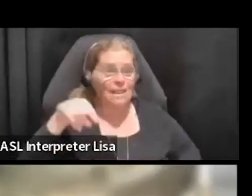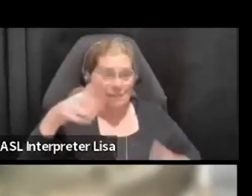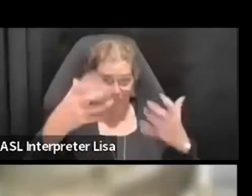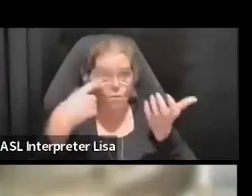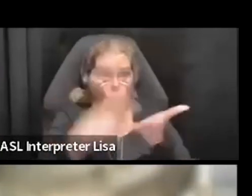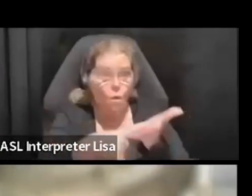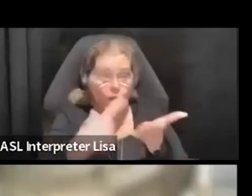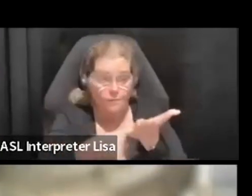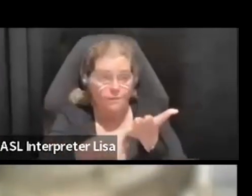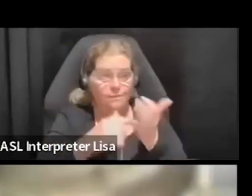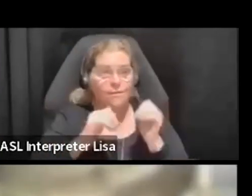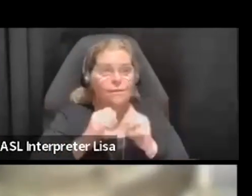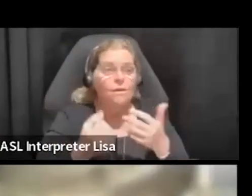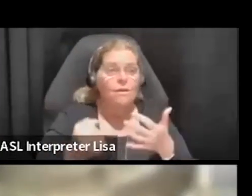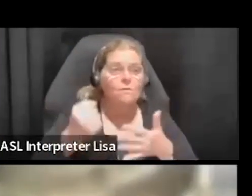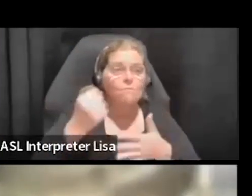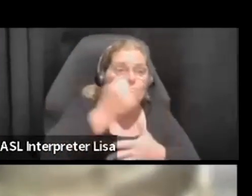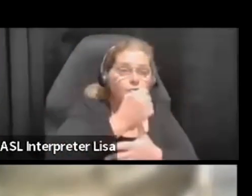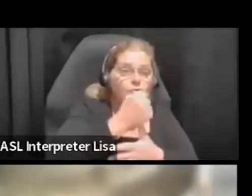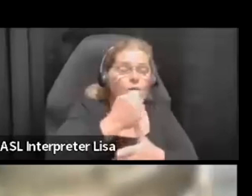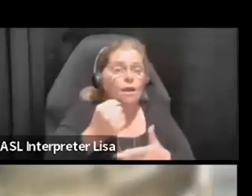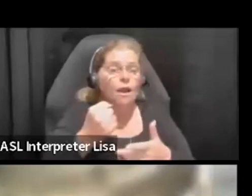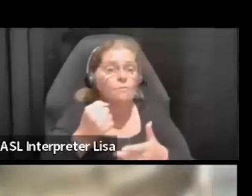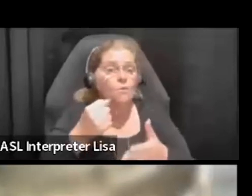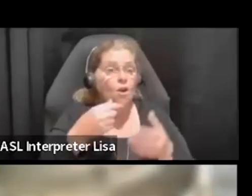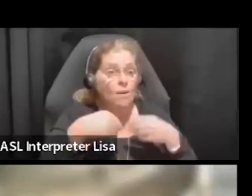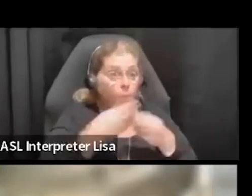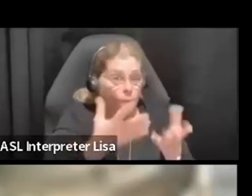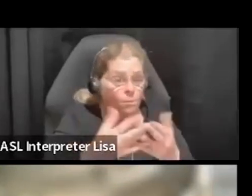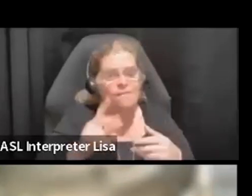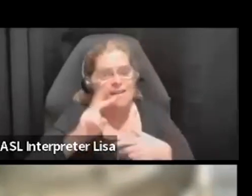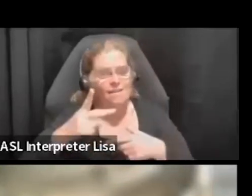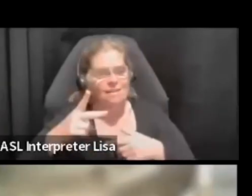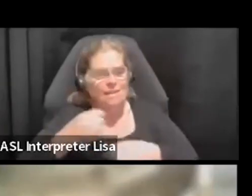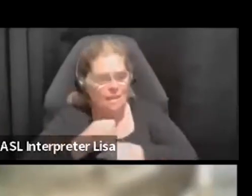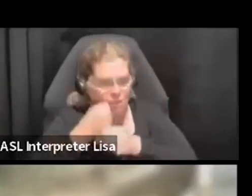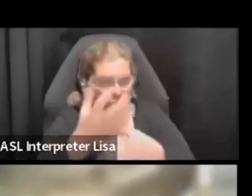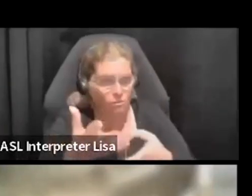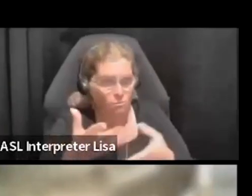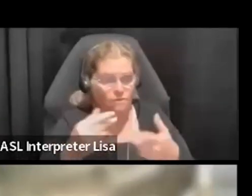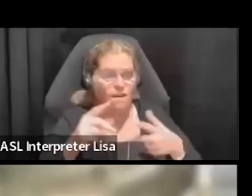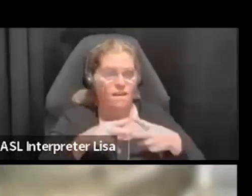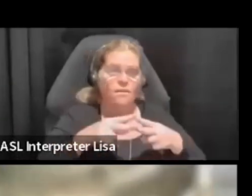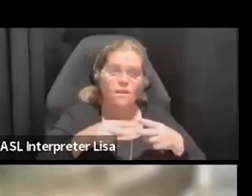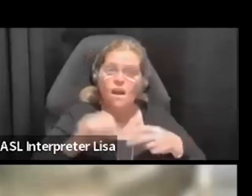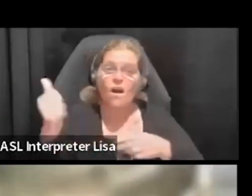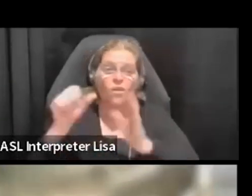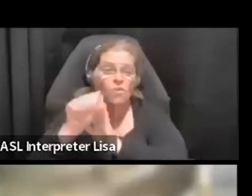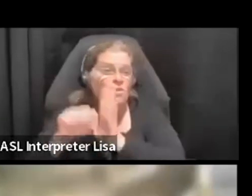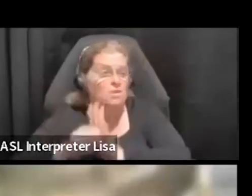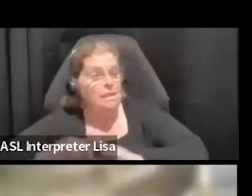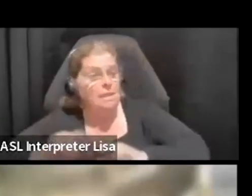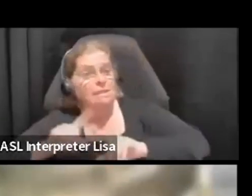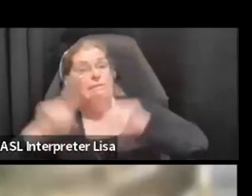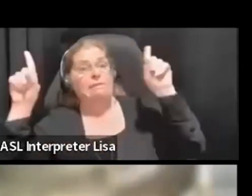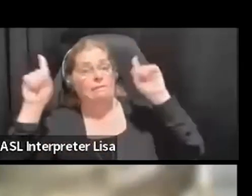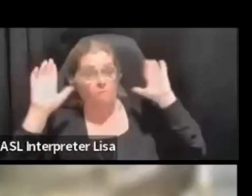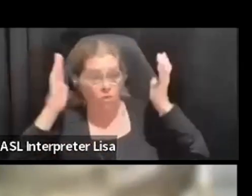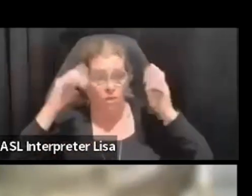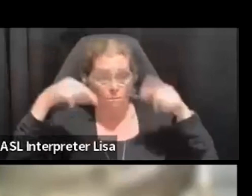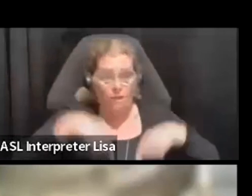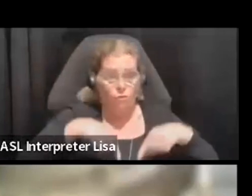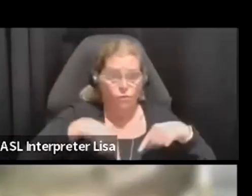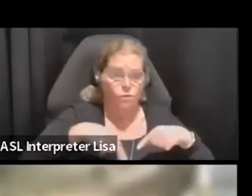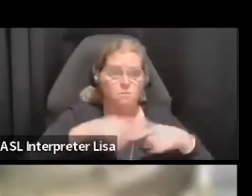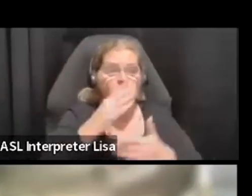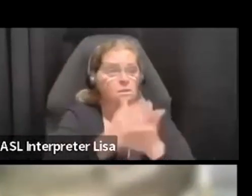about the primary and secondary providers, because I think that is done very differently in other states than we do. Yes. There are states